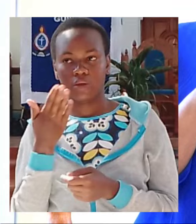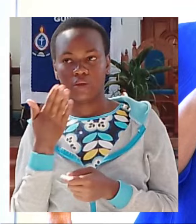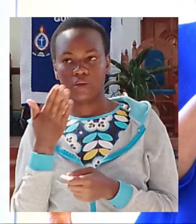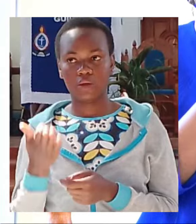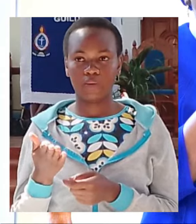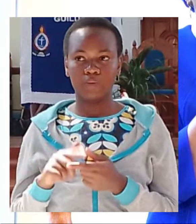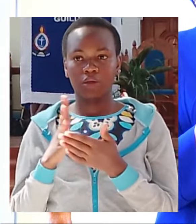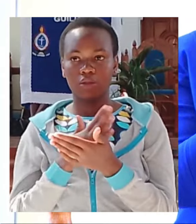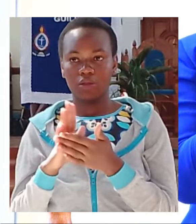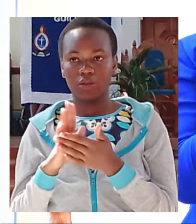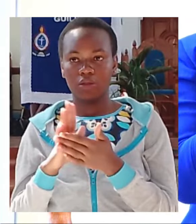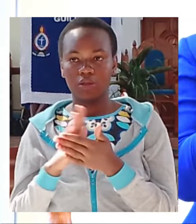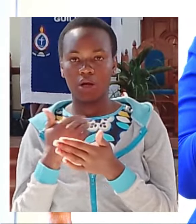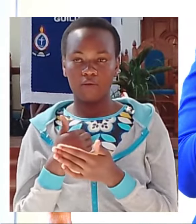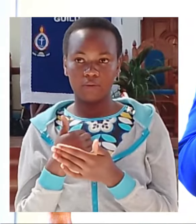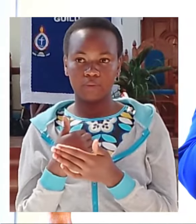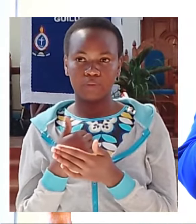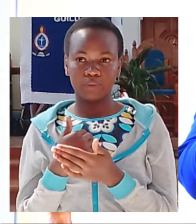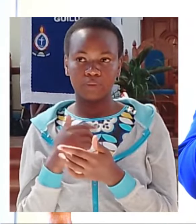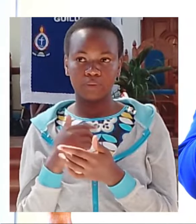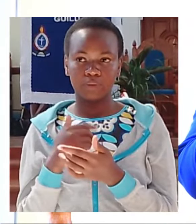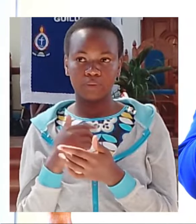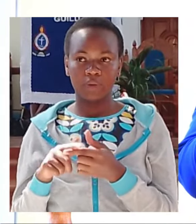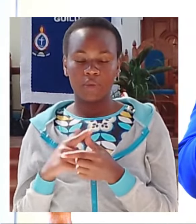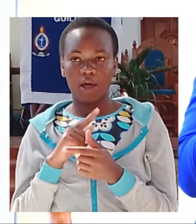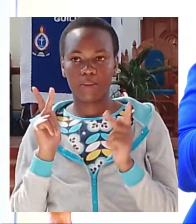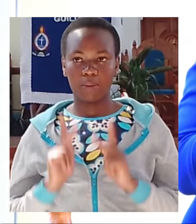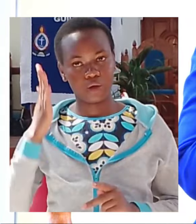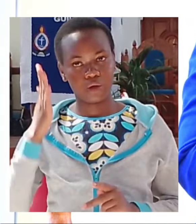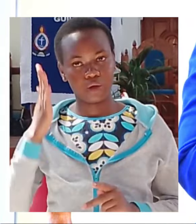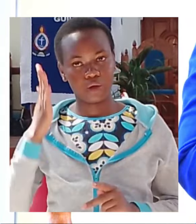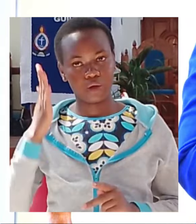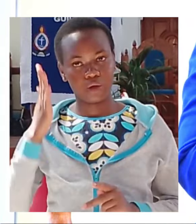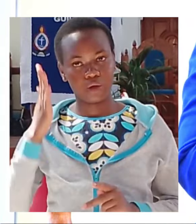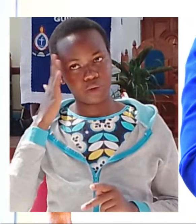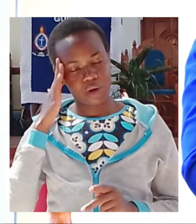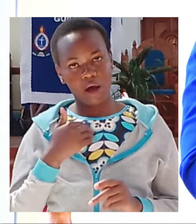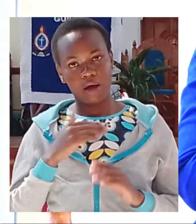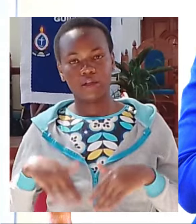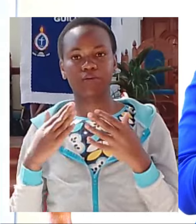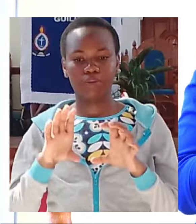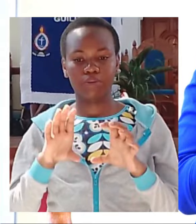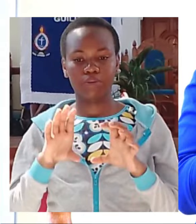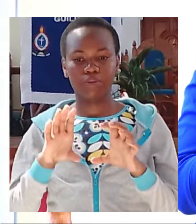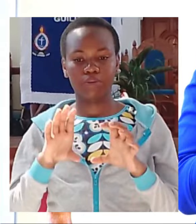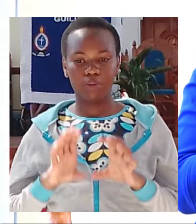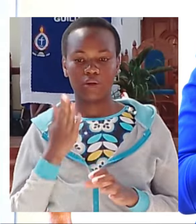if we share what we have with others, knowing that hakuna kitu tutabeba kwa kaburi,